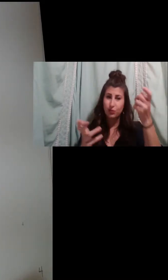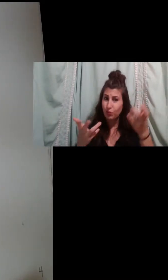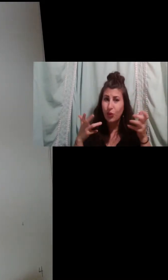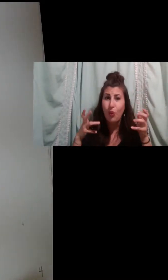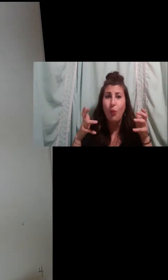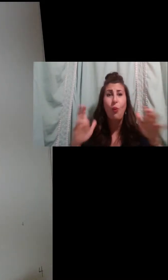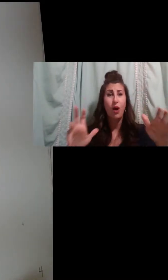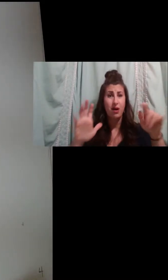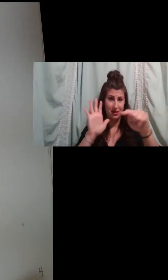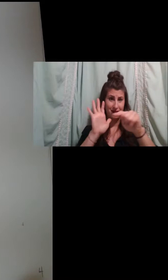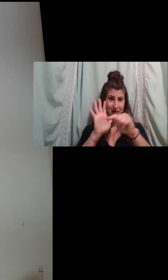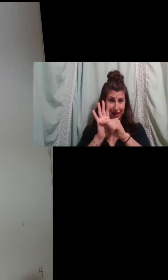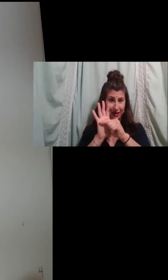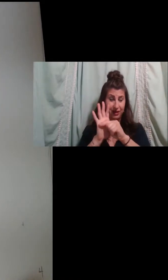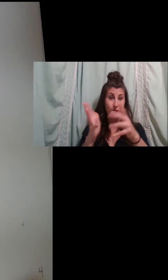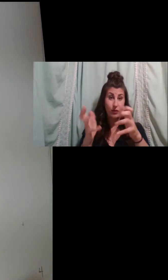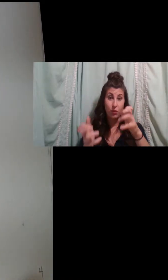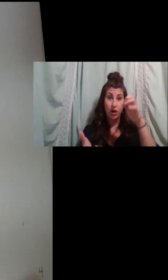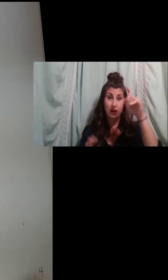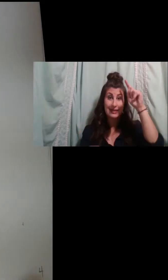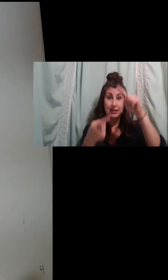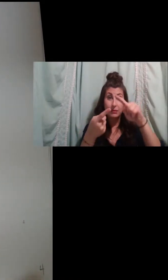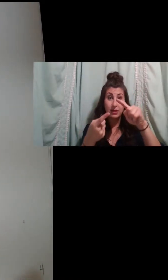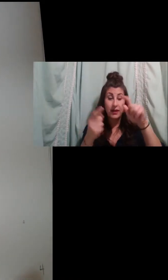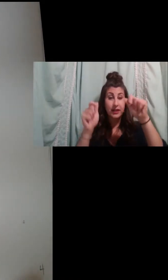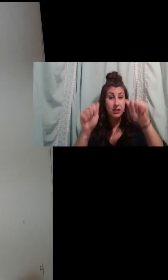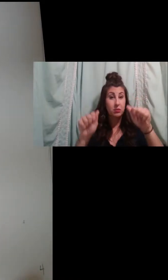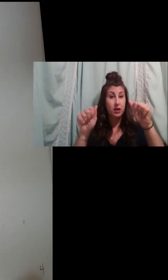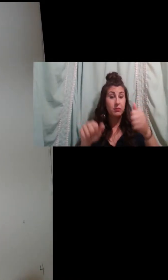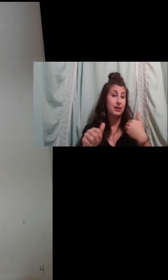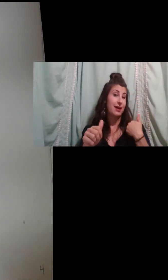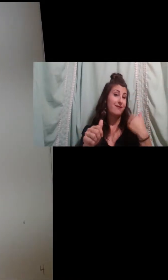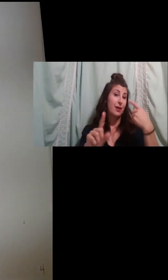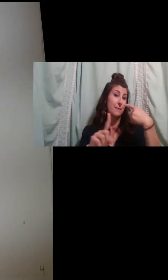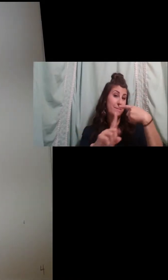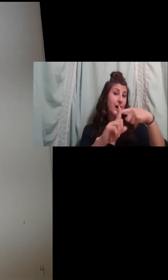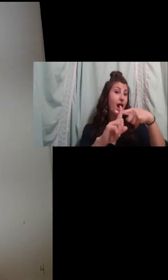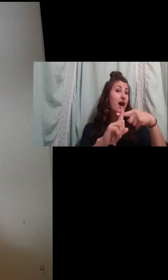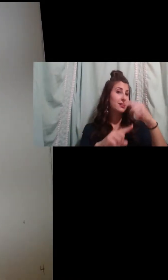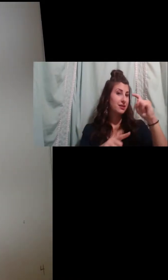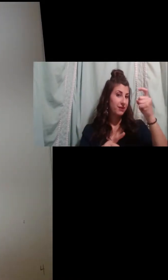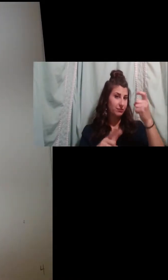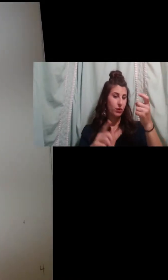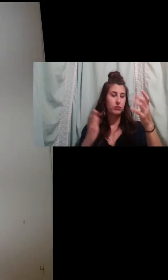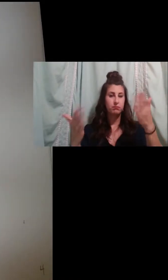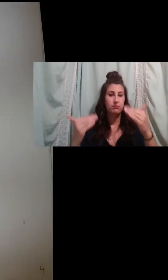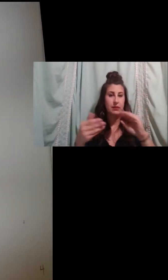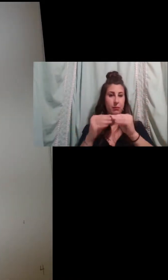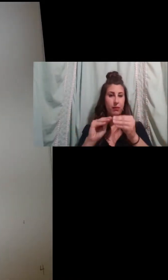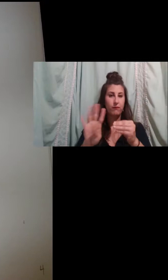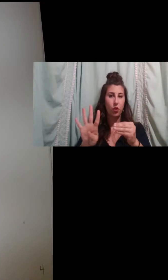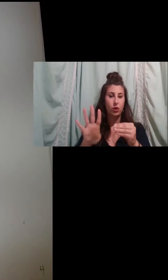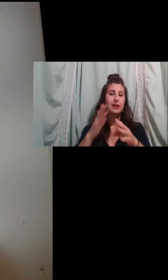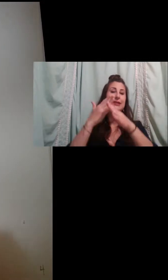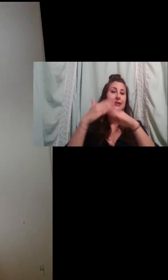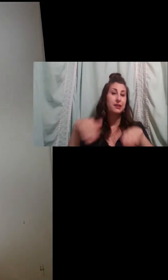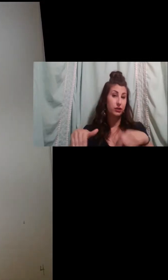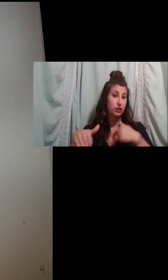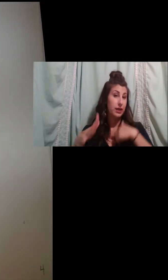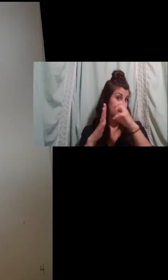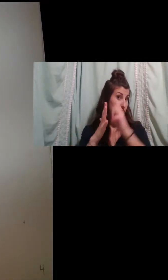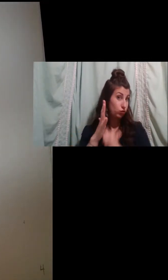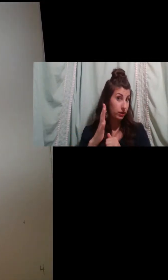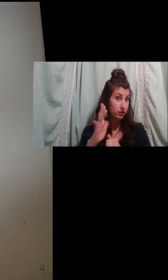We want it simplified to have a positive exponent. Okay. And number 4, this is division, so I'm